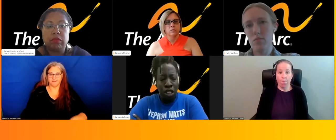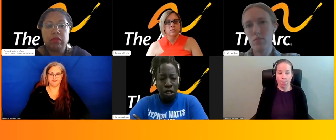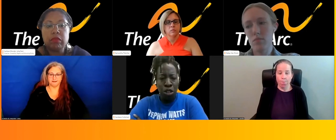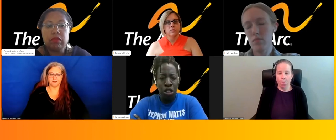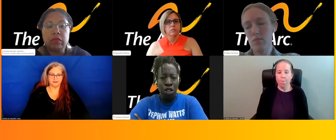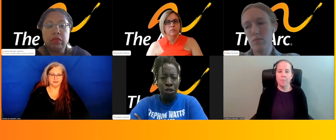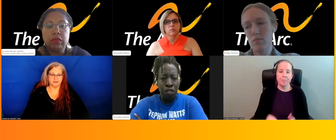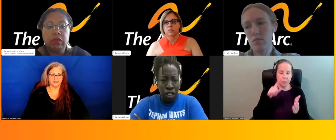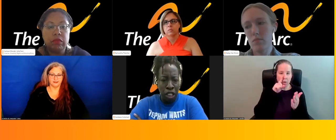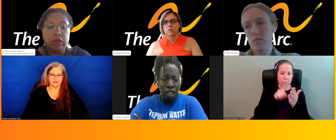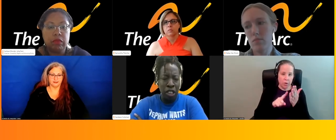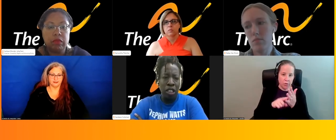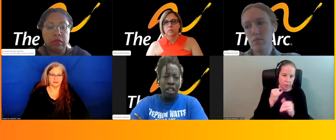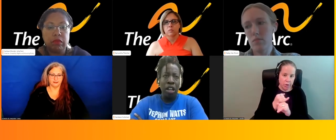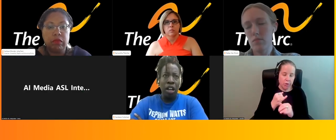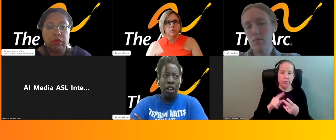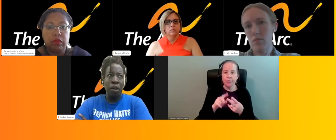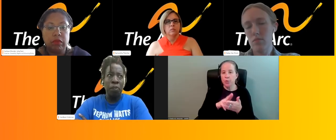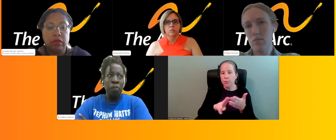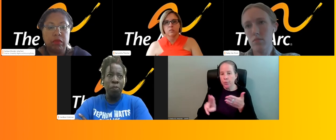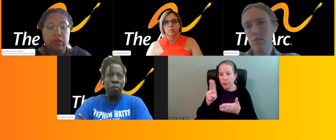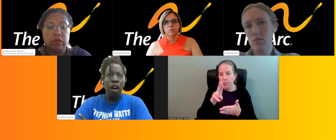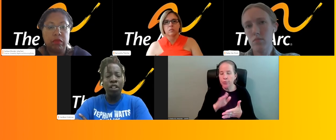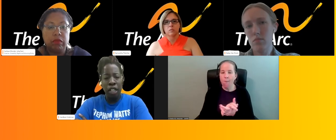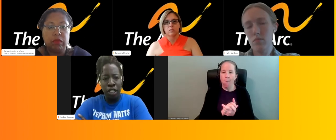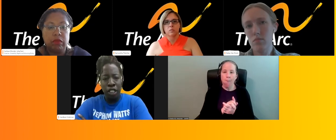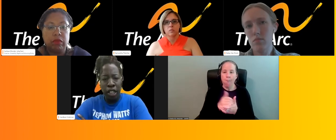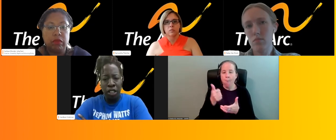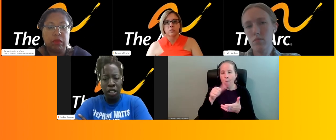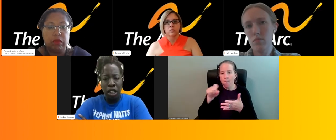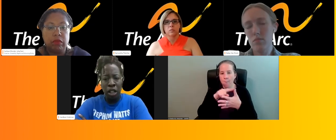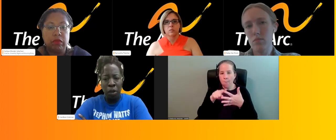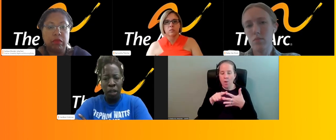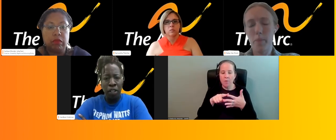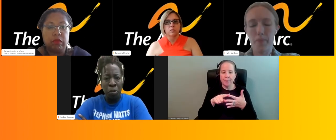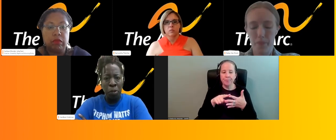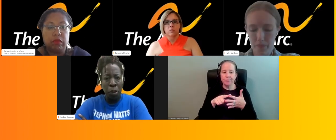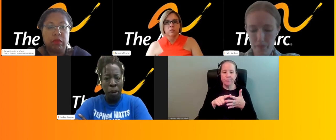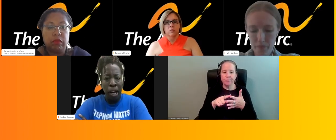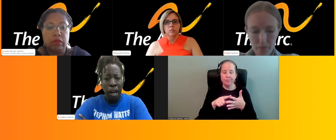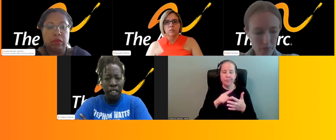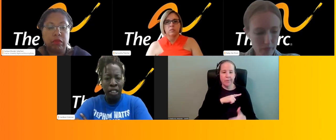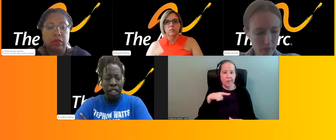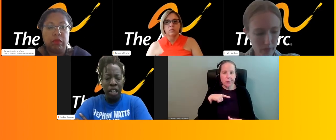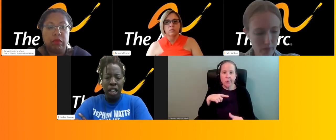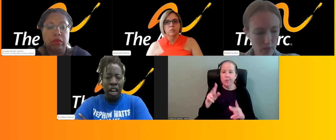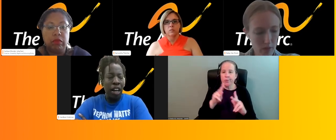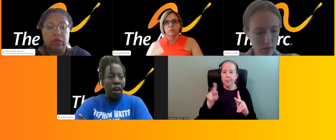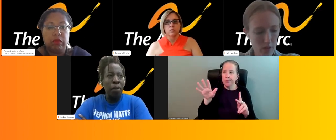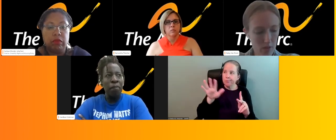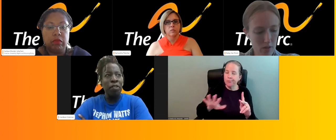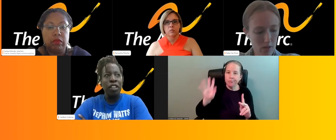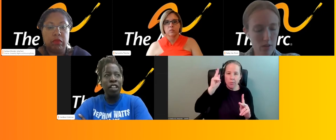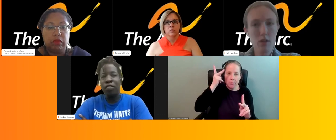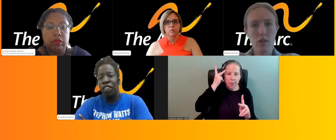research institutions, universities, um, other legislators, um, and different people in politics. And,